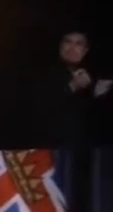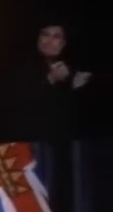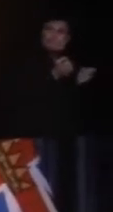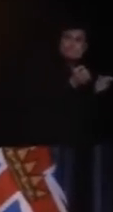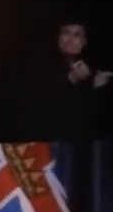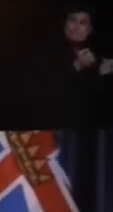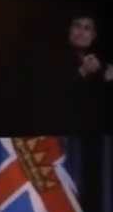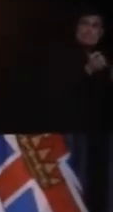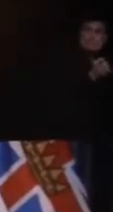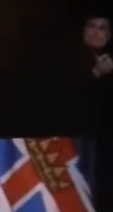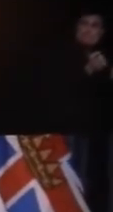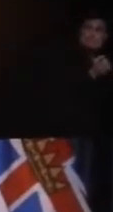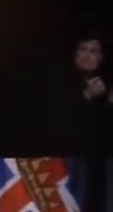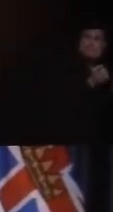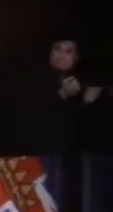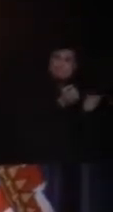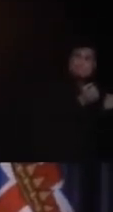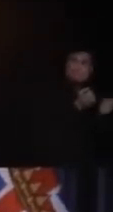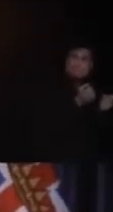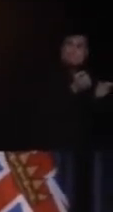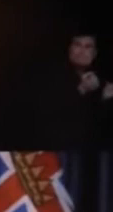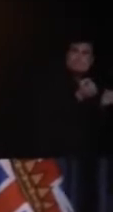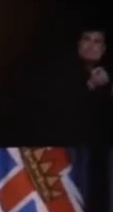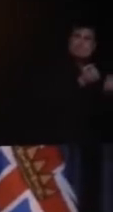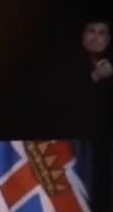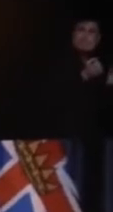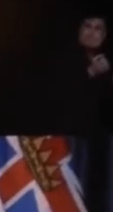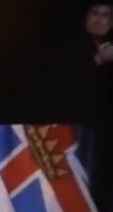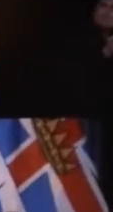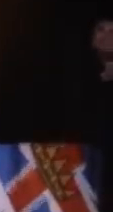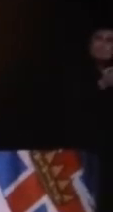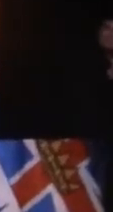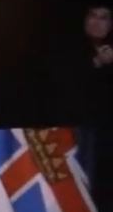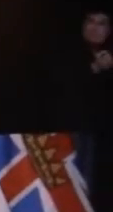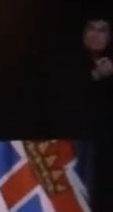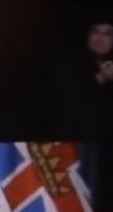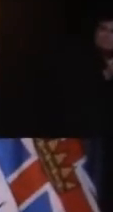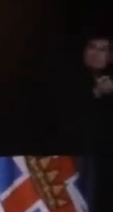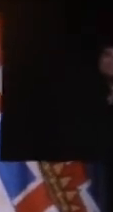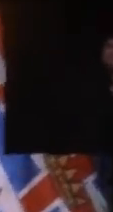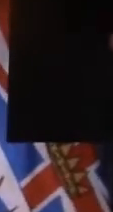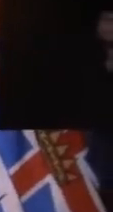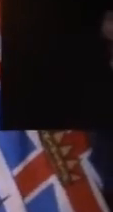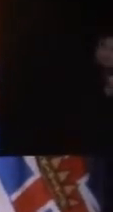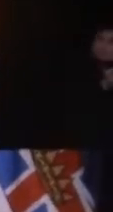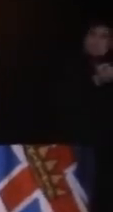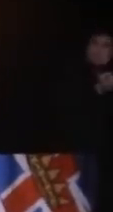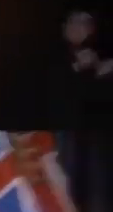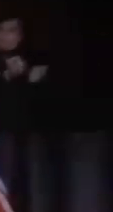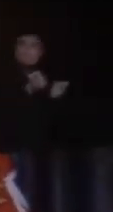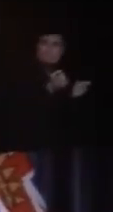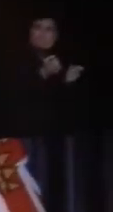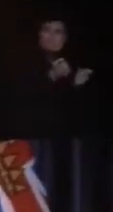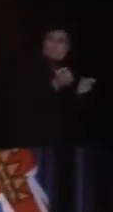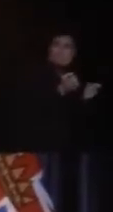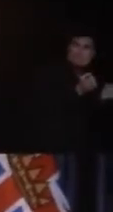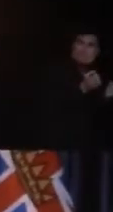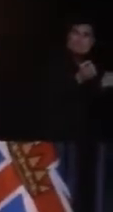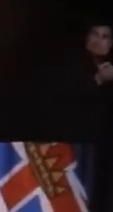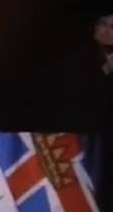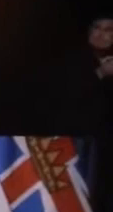court fighting for my family when you got some so-called man who just wants to blow it